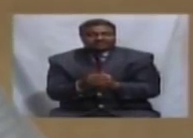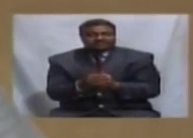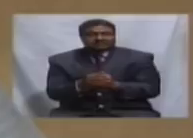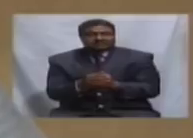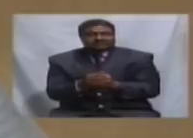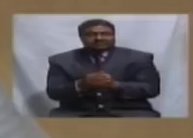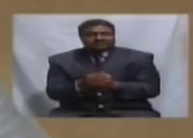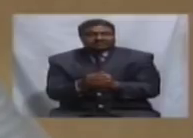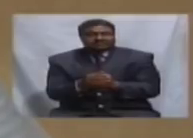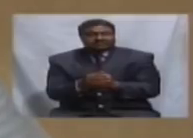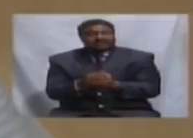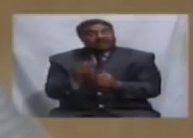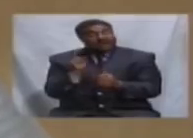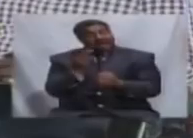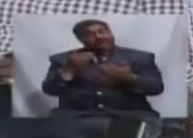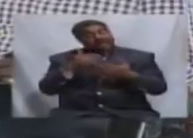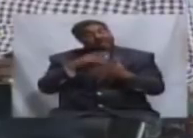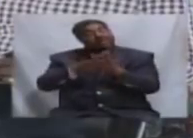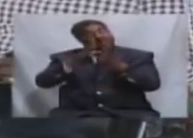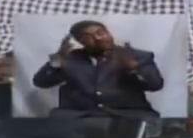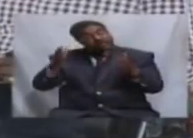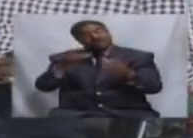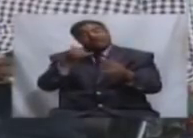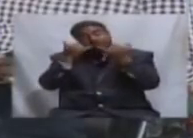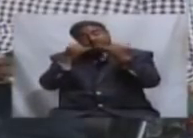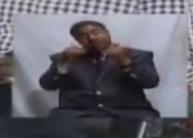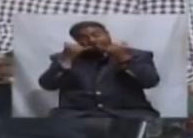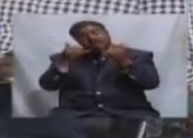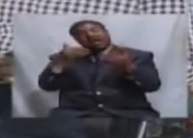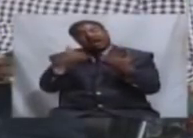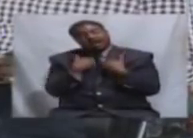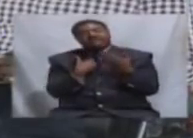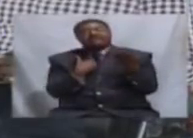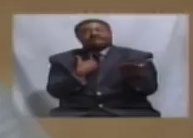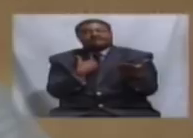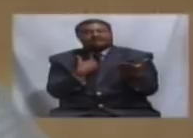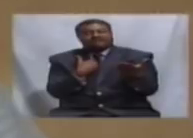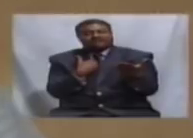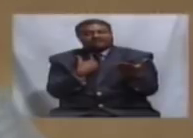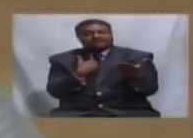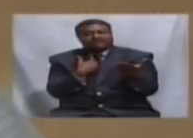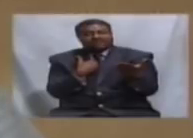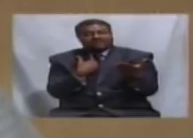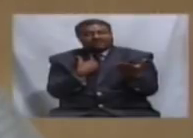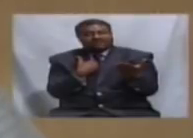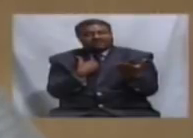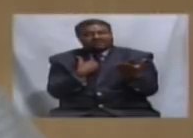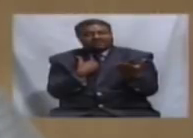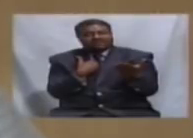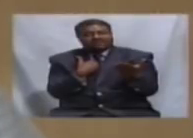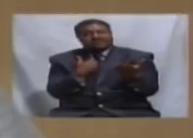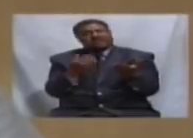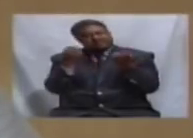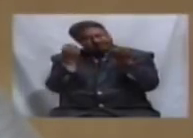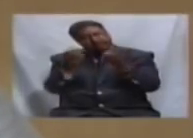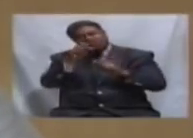gain a lot of information on this vital subject. There are many questions to be answered. There are many questions